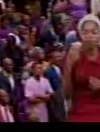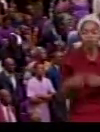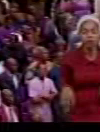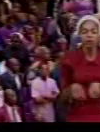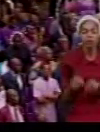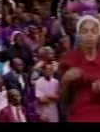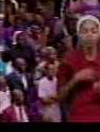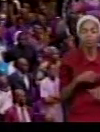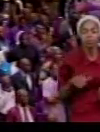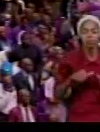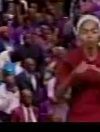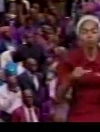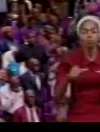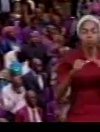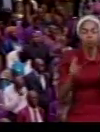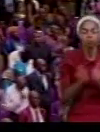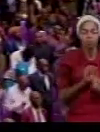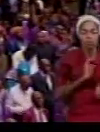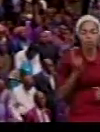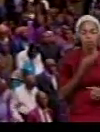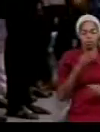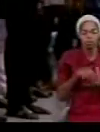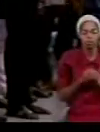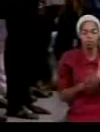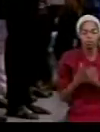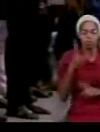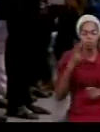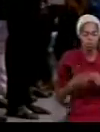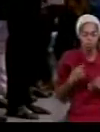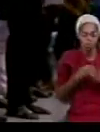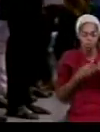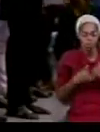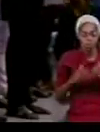us. In Jesus' name, we have prayed.